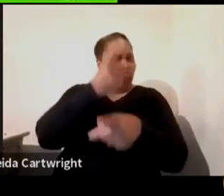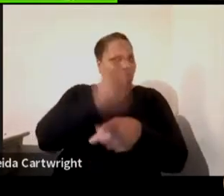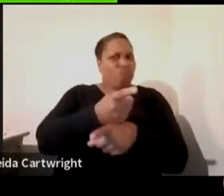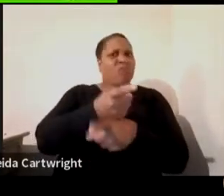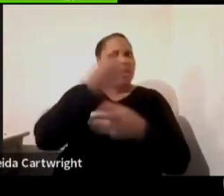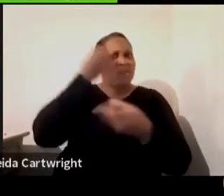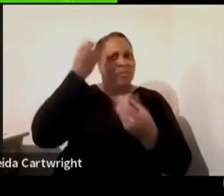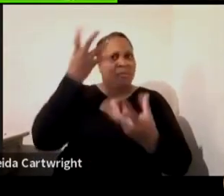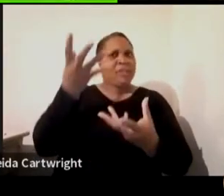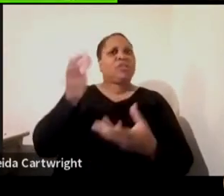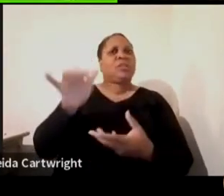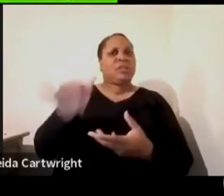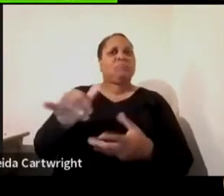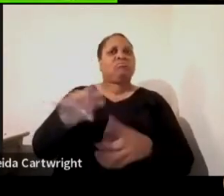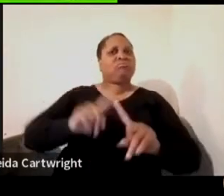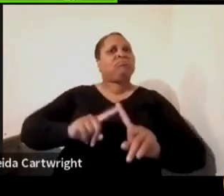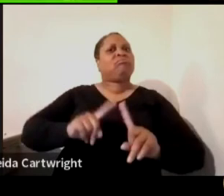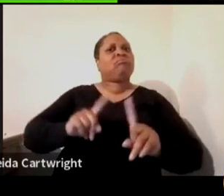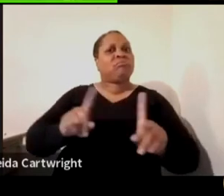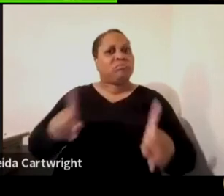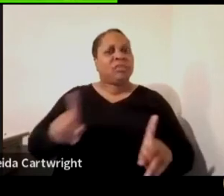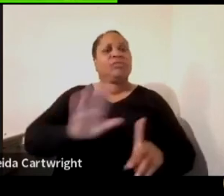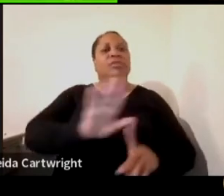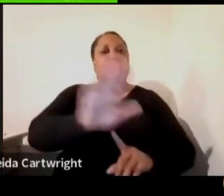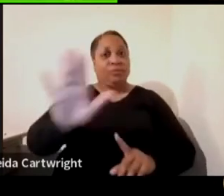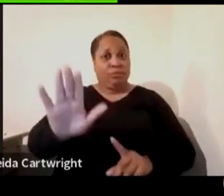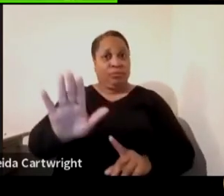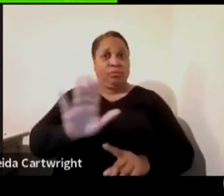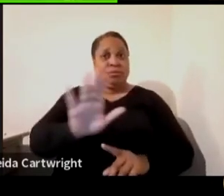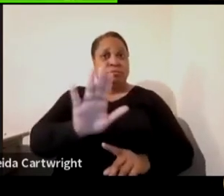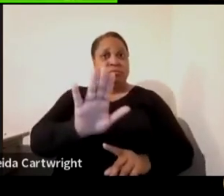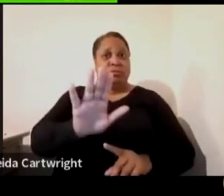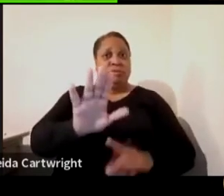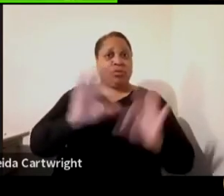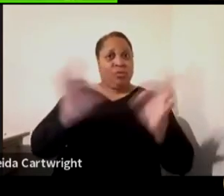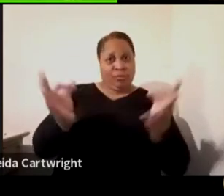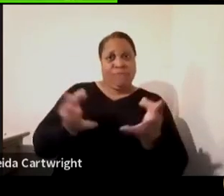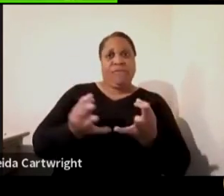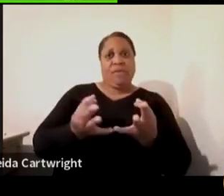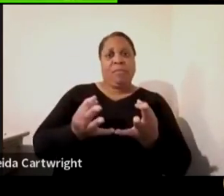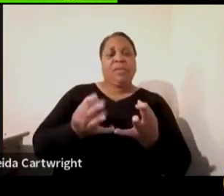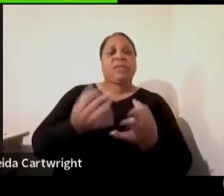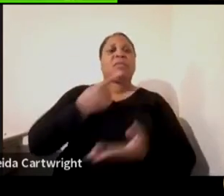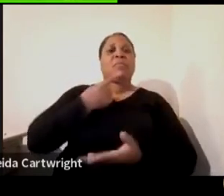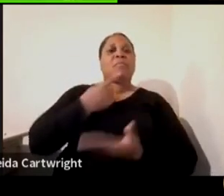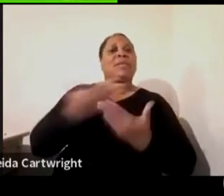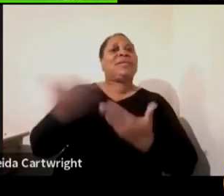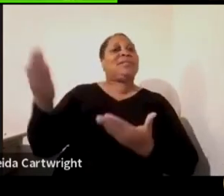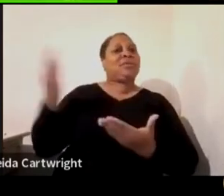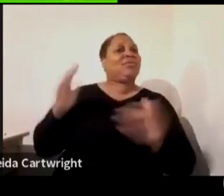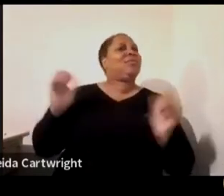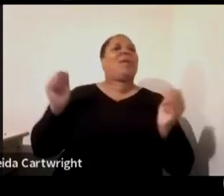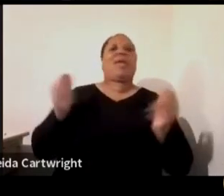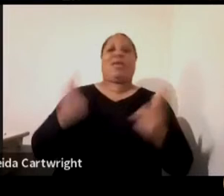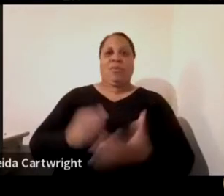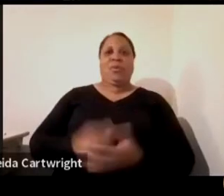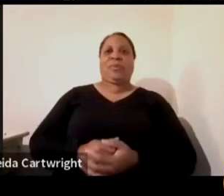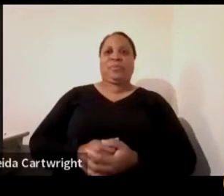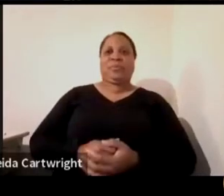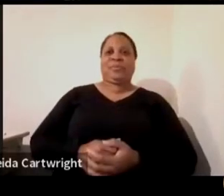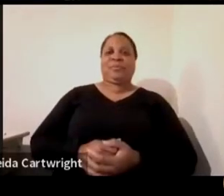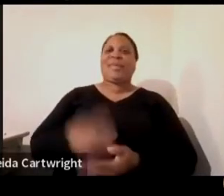difference for yourself and your family, as mentioned before by everyone. And thank